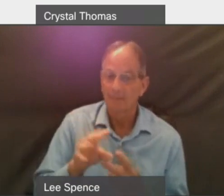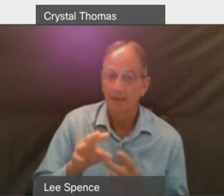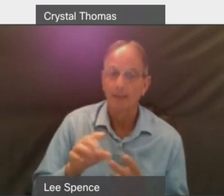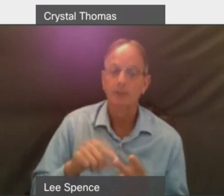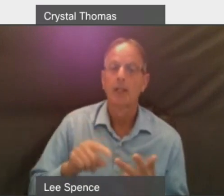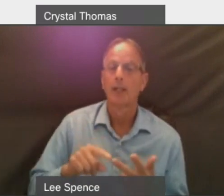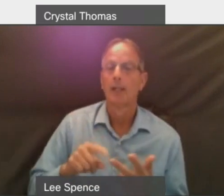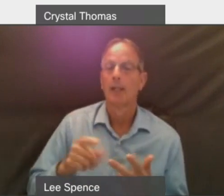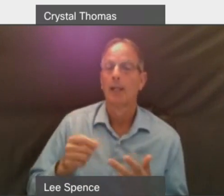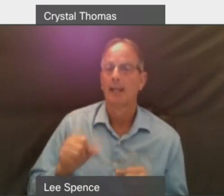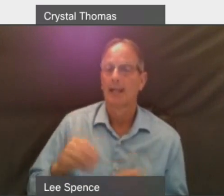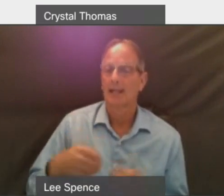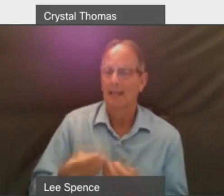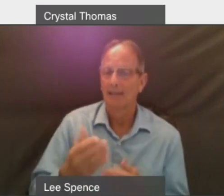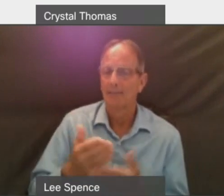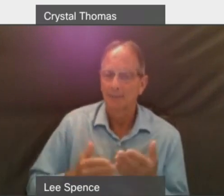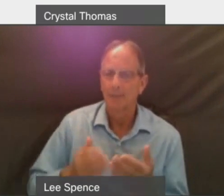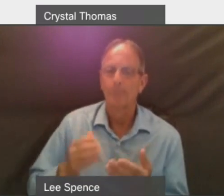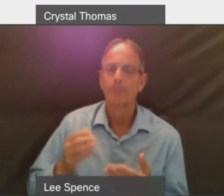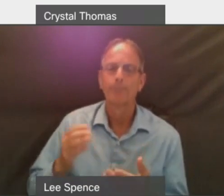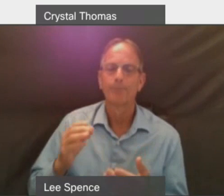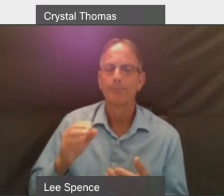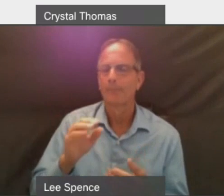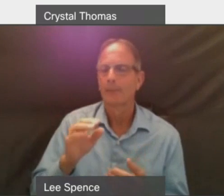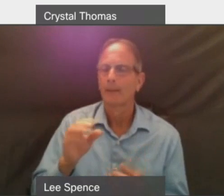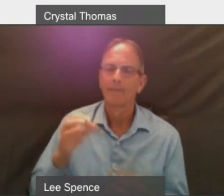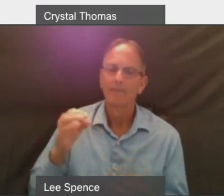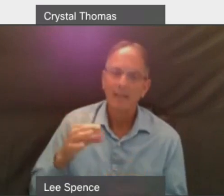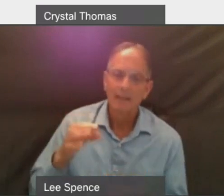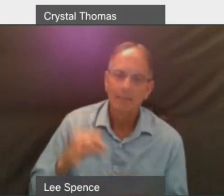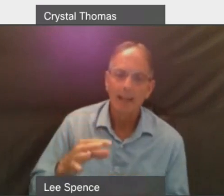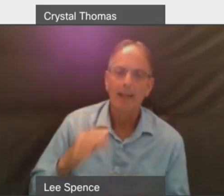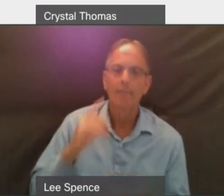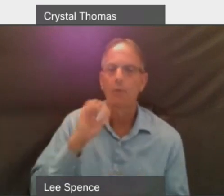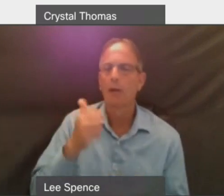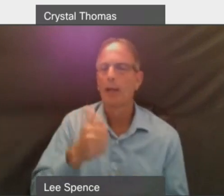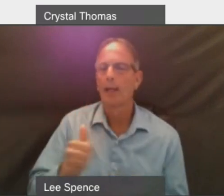on the recommendations about treatment going forward.